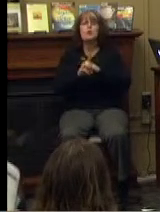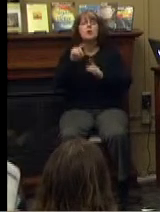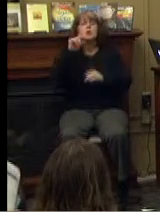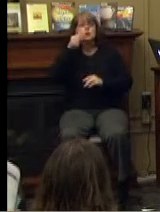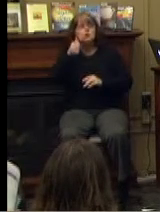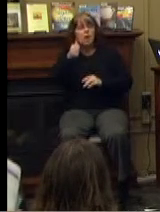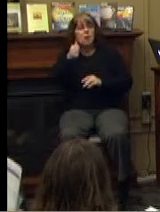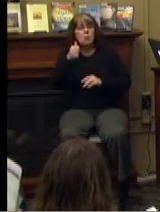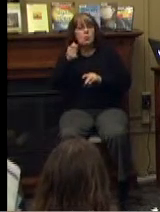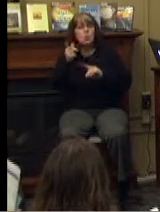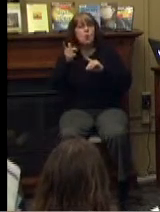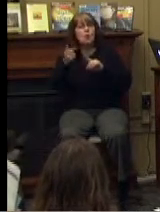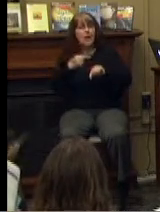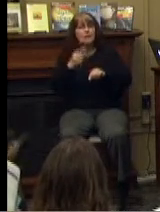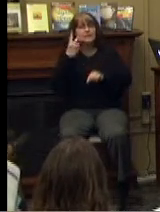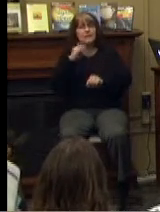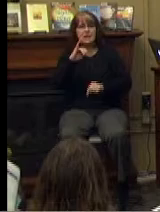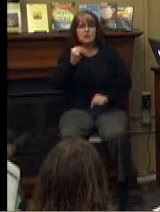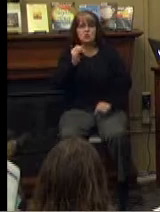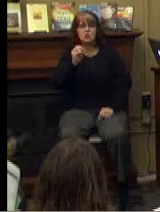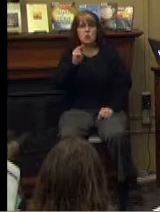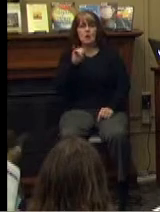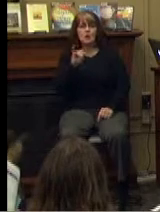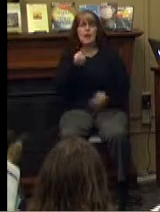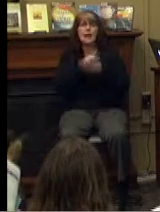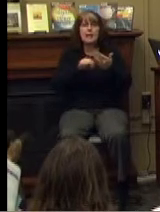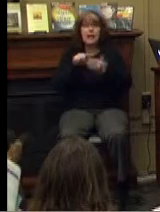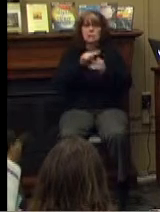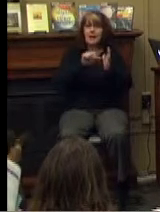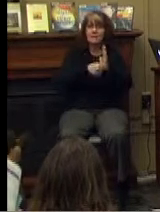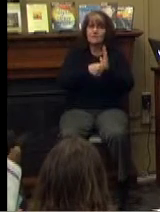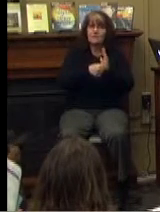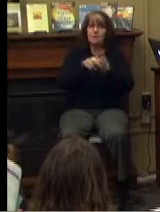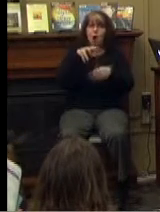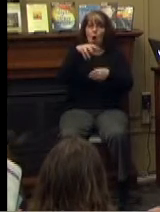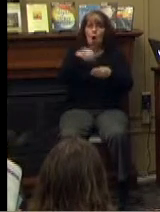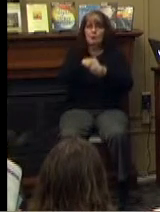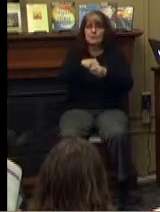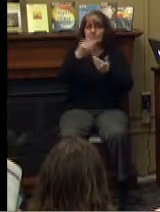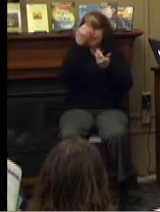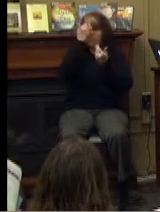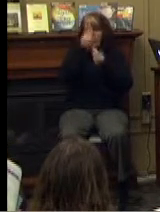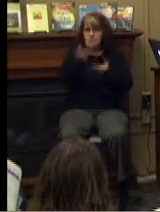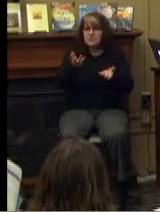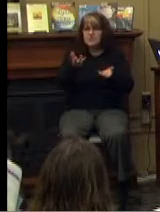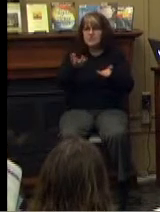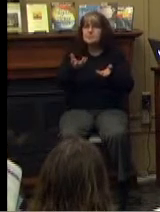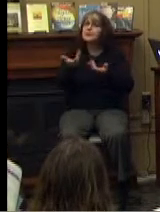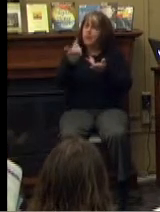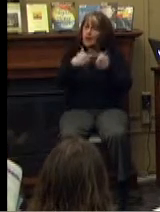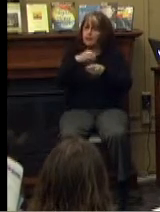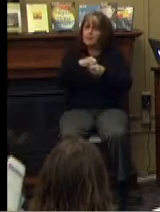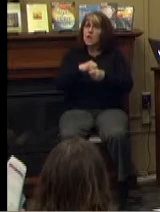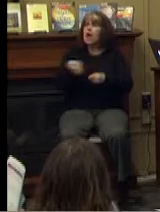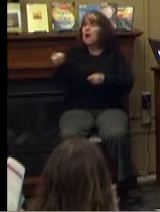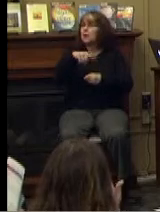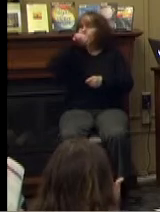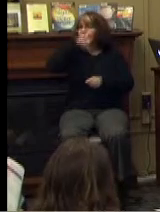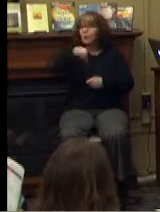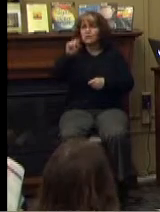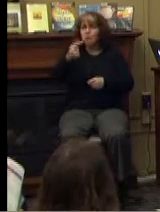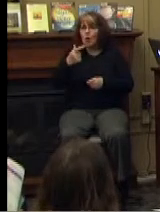And next week we're having an emphasis on autism awareness. Participate in those things. And you guys love dogs, so we're bringing them back. So